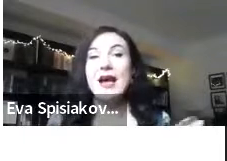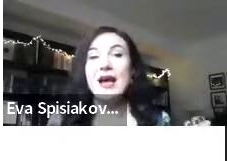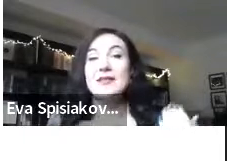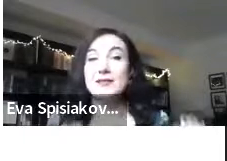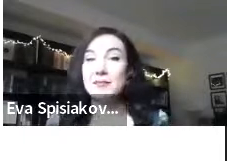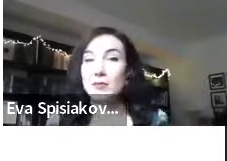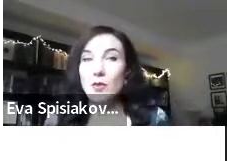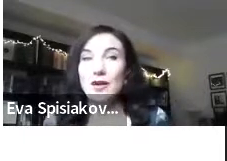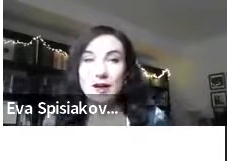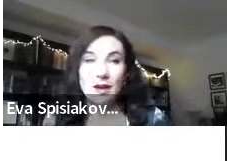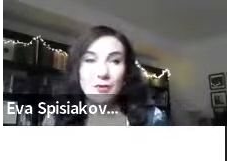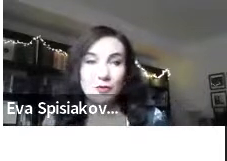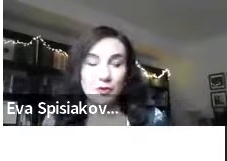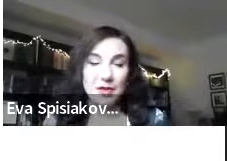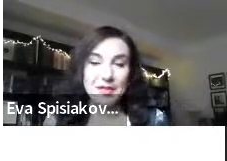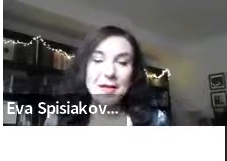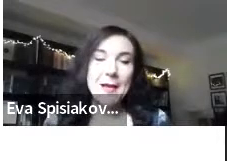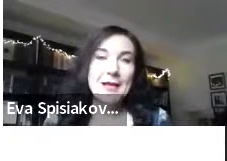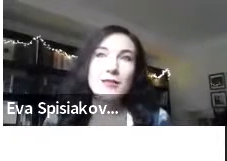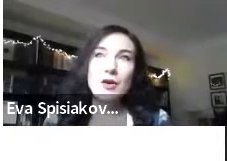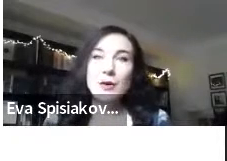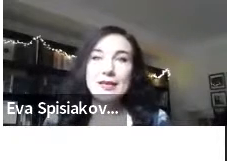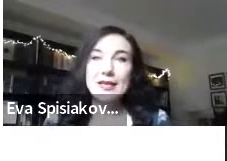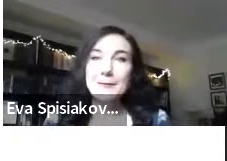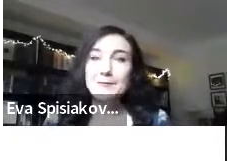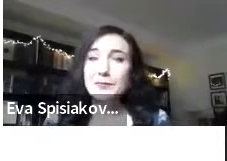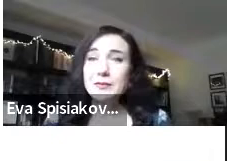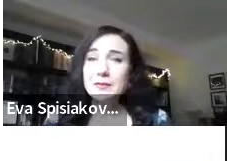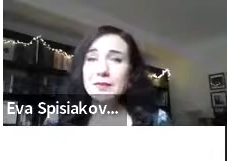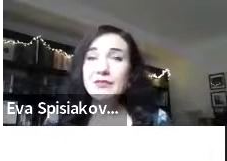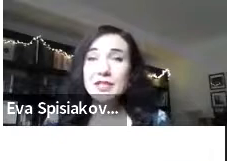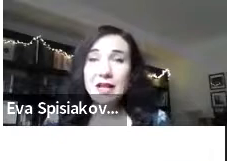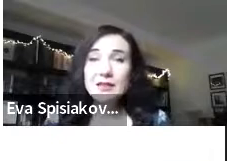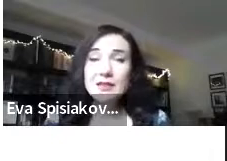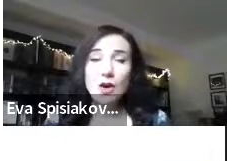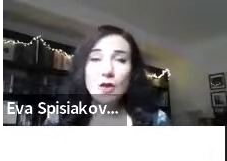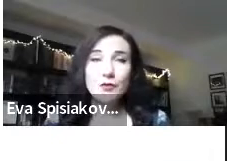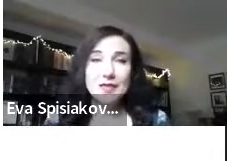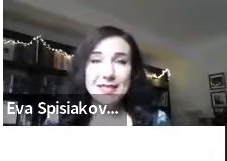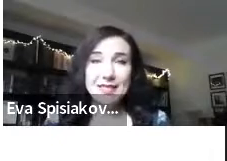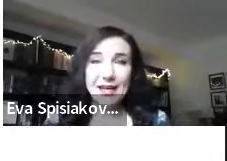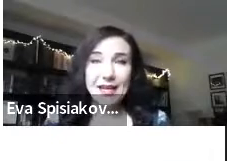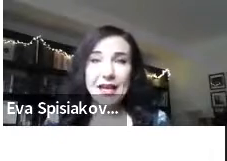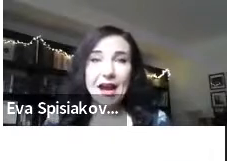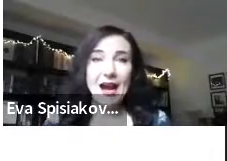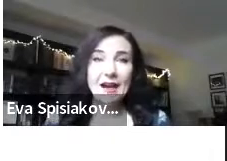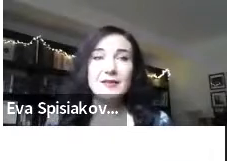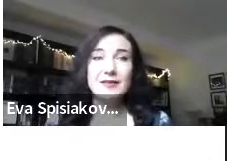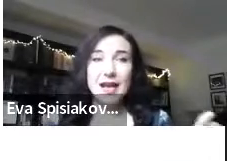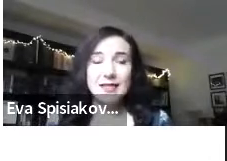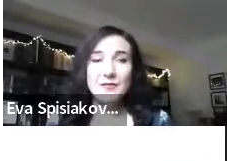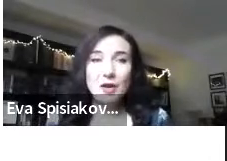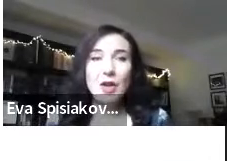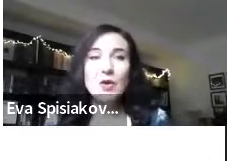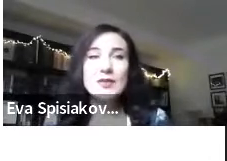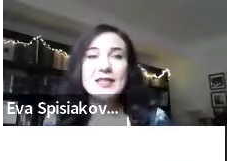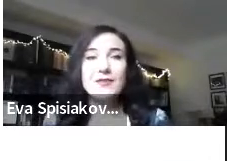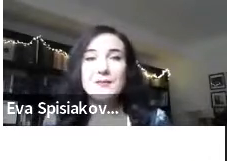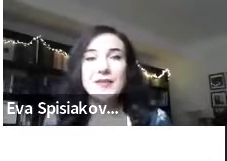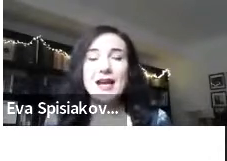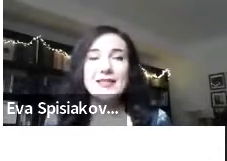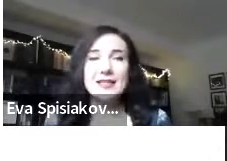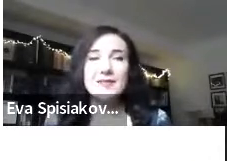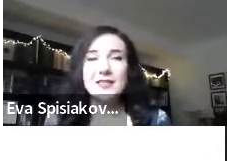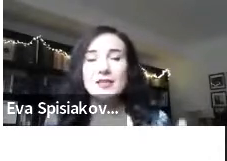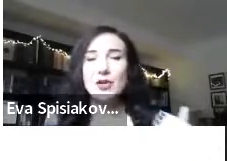inhaler has a lower carbon footprint. So the results of the study are as follows.